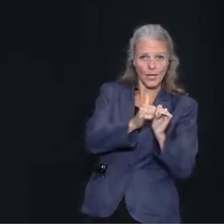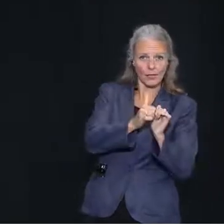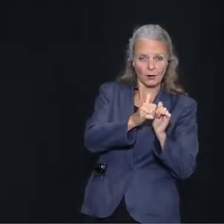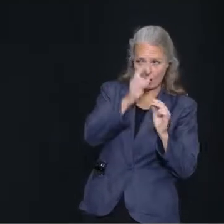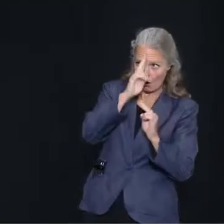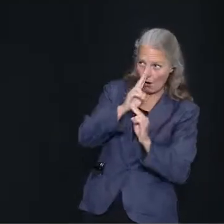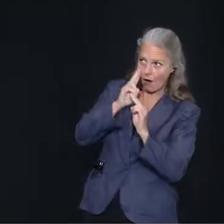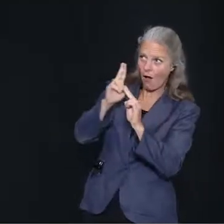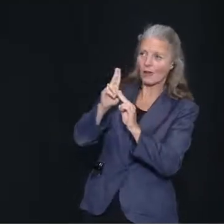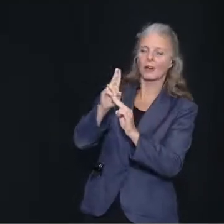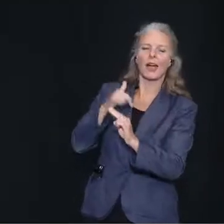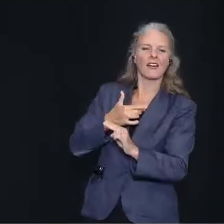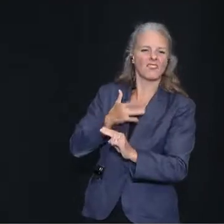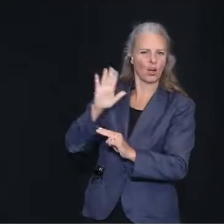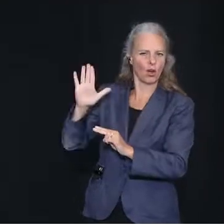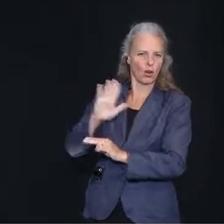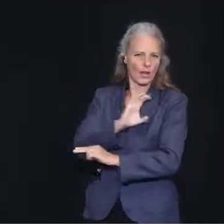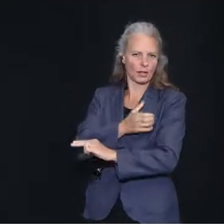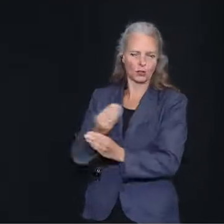honors its grandmothers.